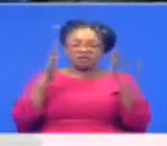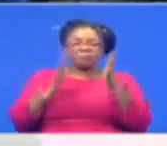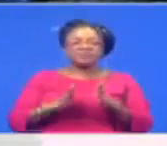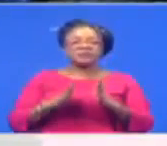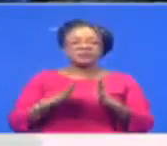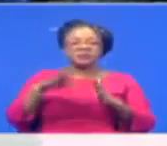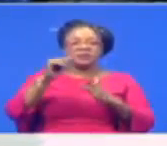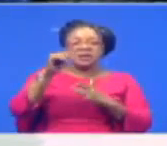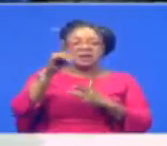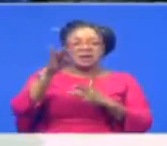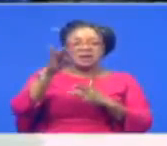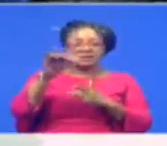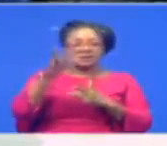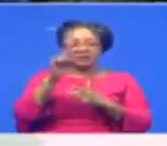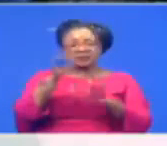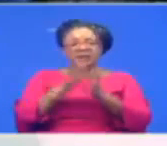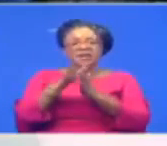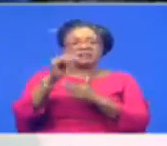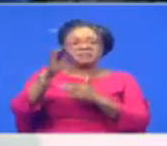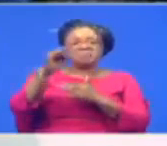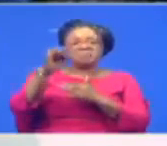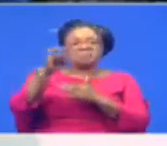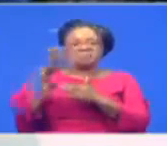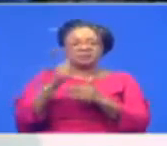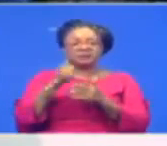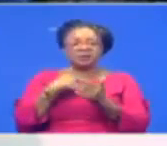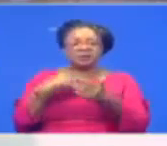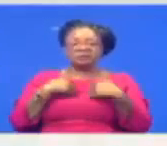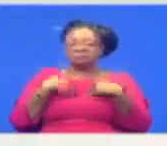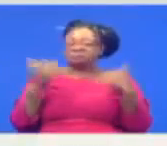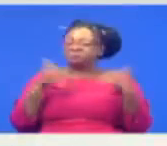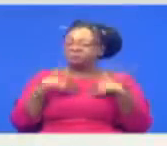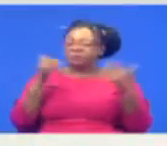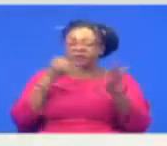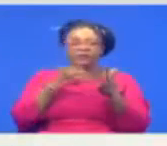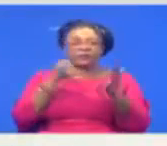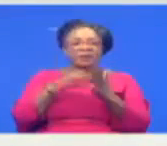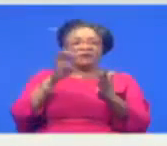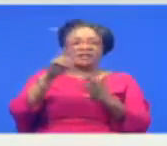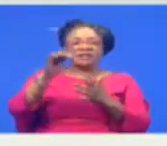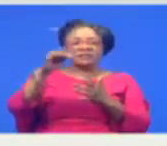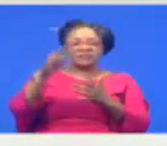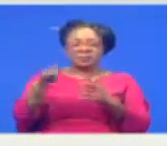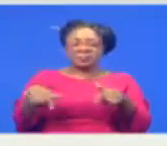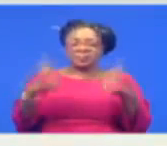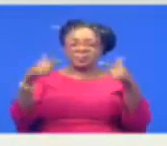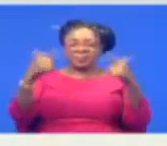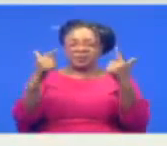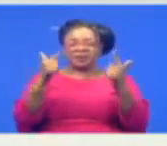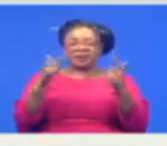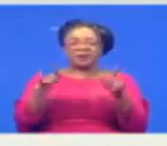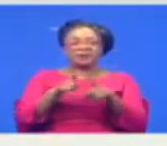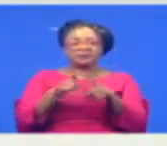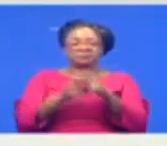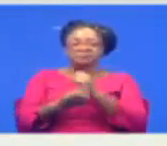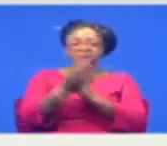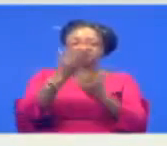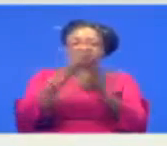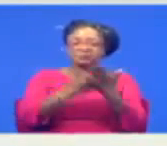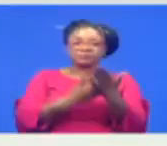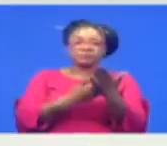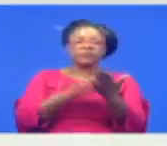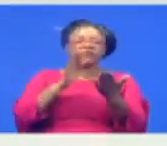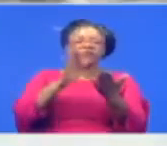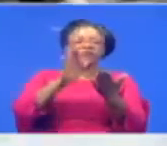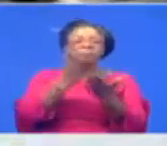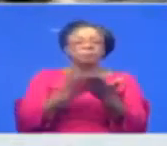Ababa and Asmara had for months flatly denied the involvement of Eritrean forces in the conflict and described reports of the alleged atrocities